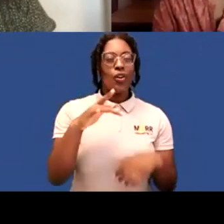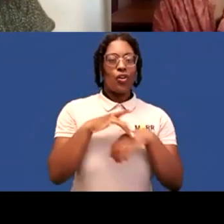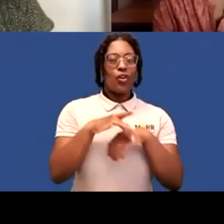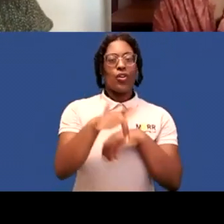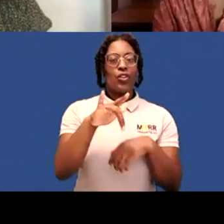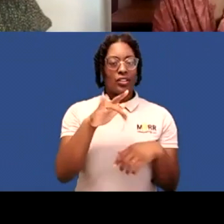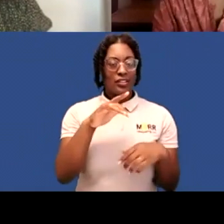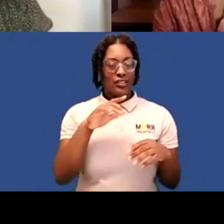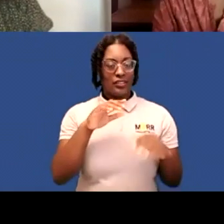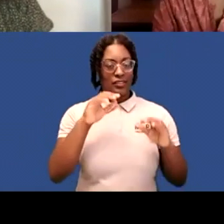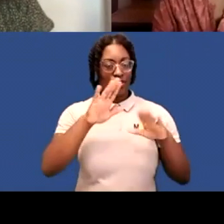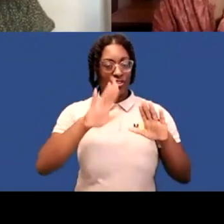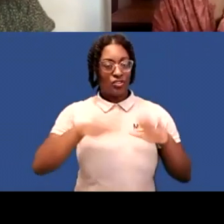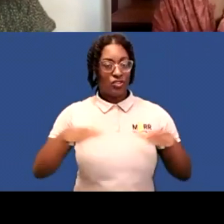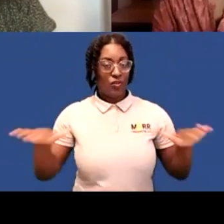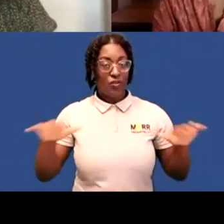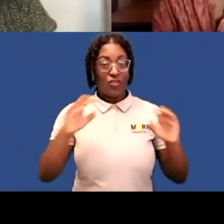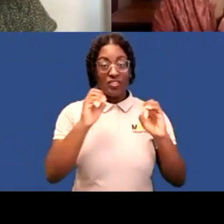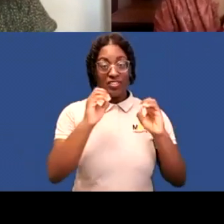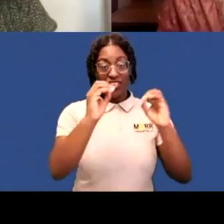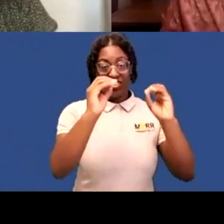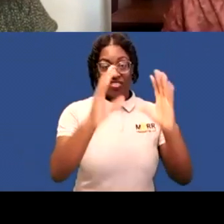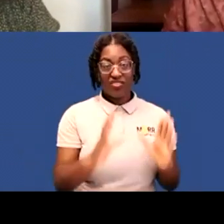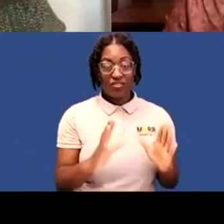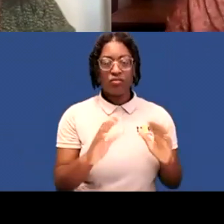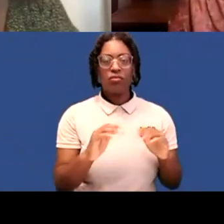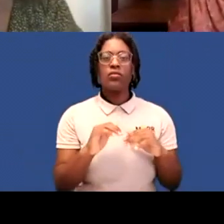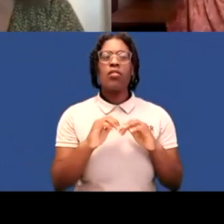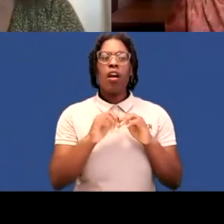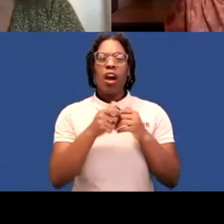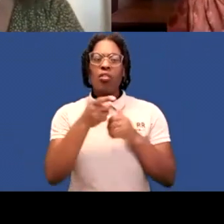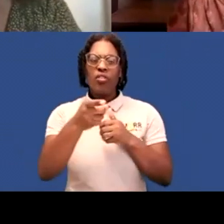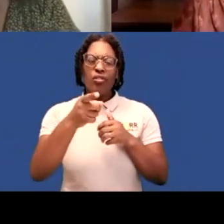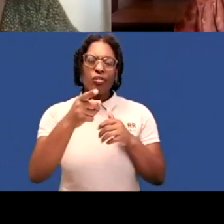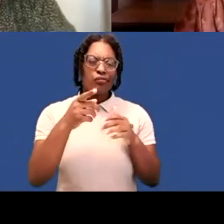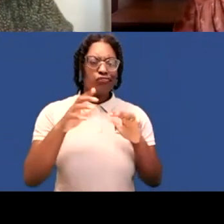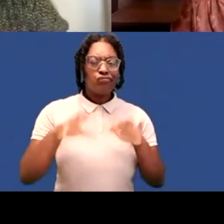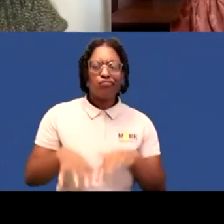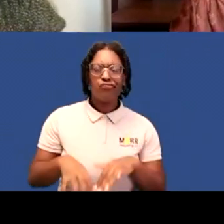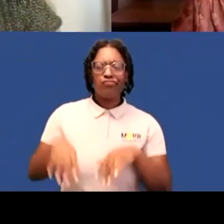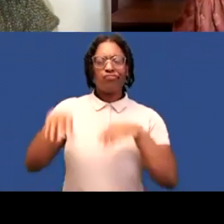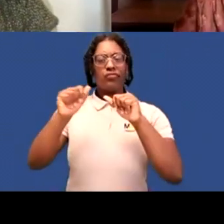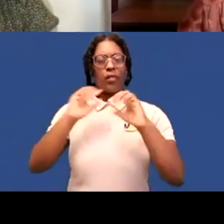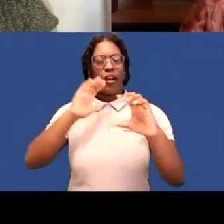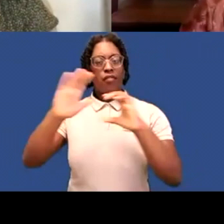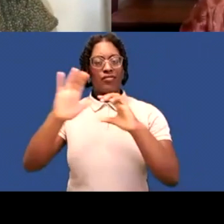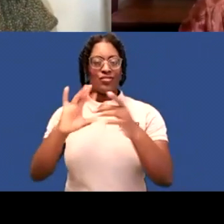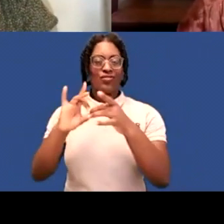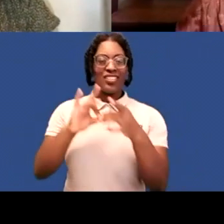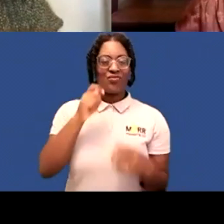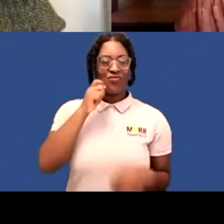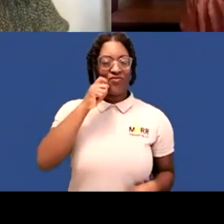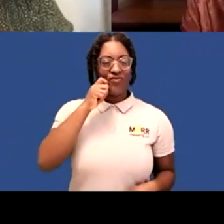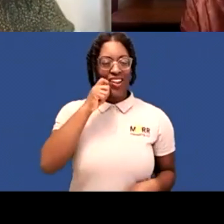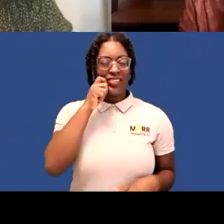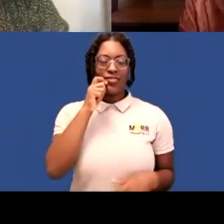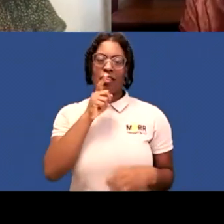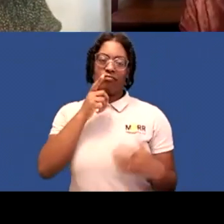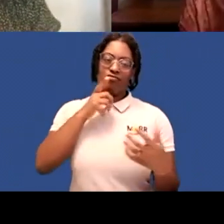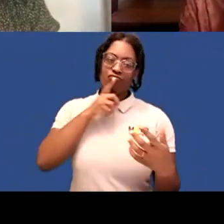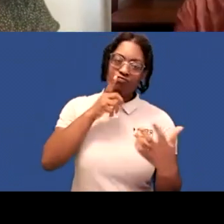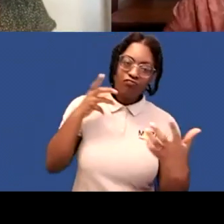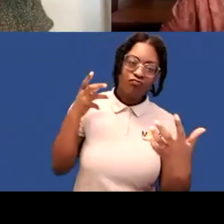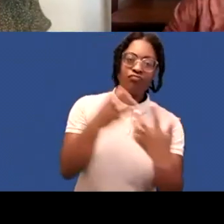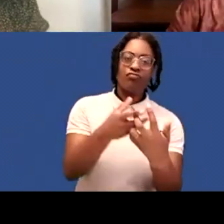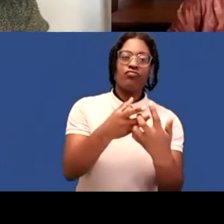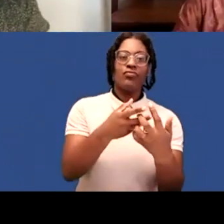critical conversations in developmentally appropriate ways? And I know that you have a new piece coming out on the fall issue, so maybe you can